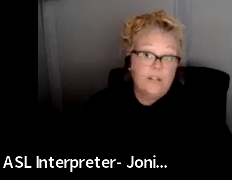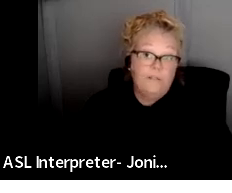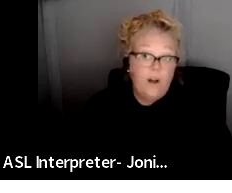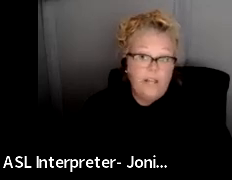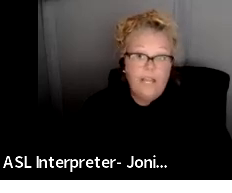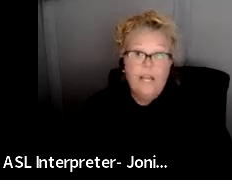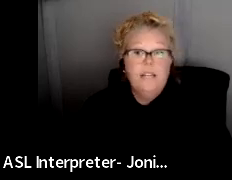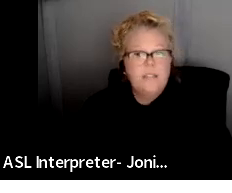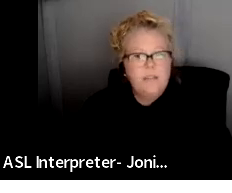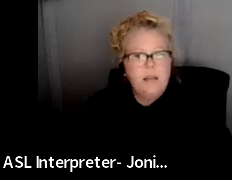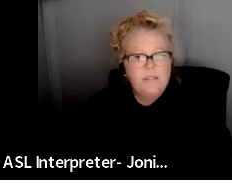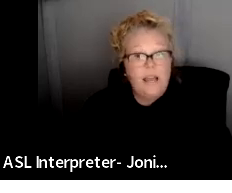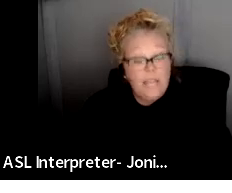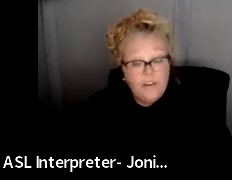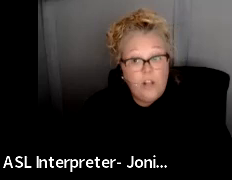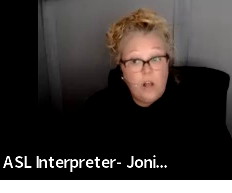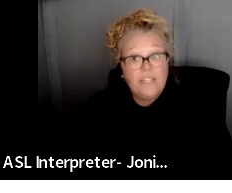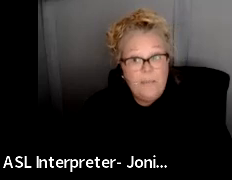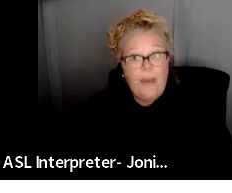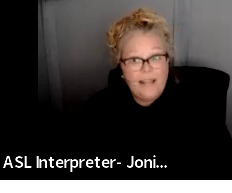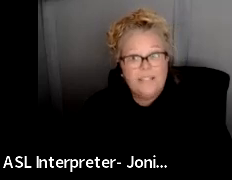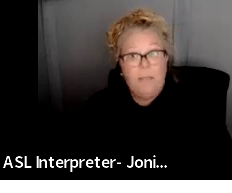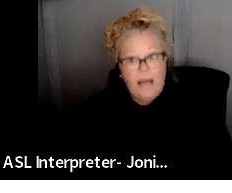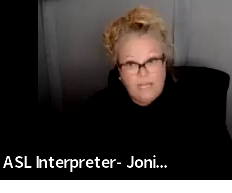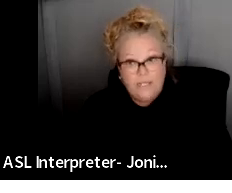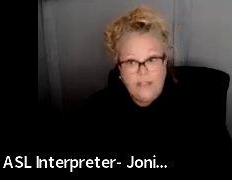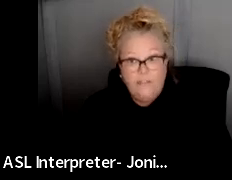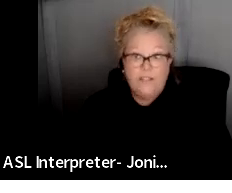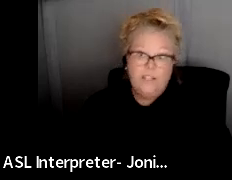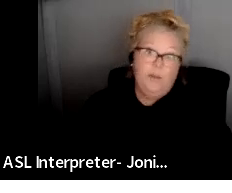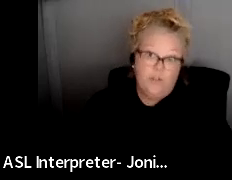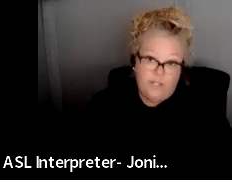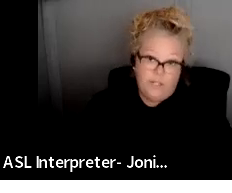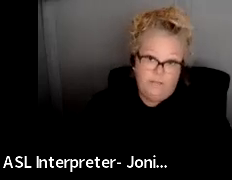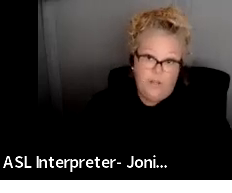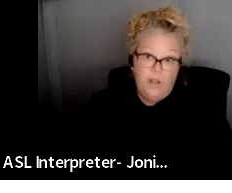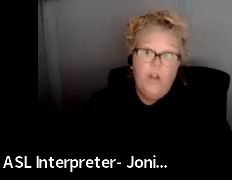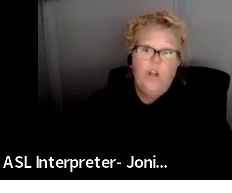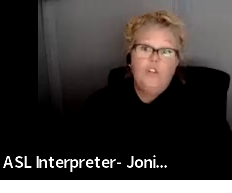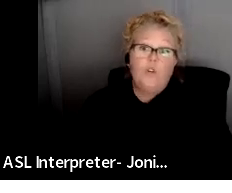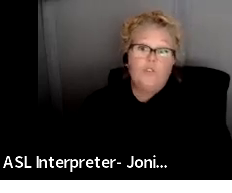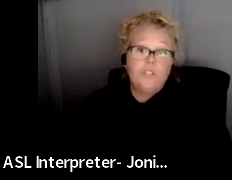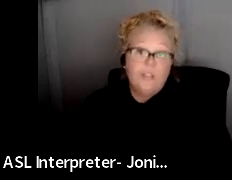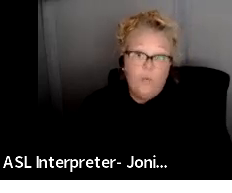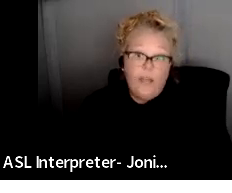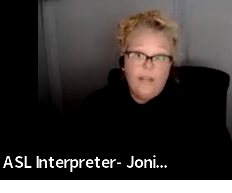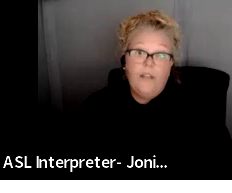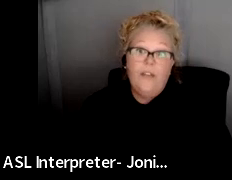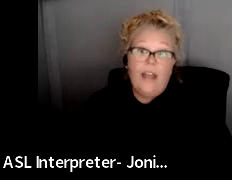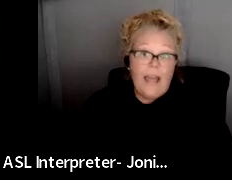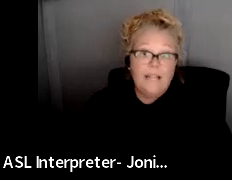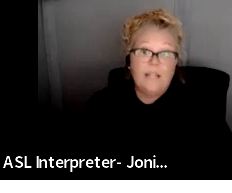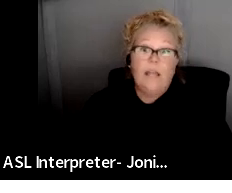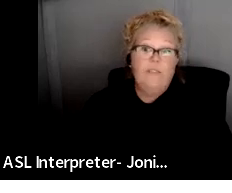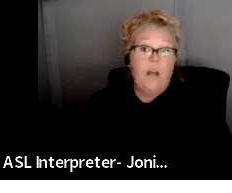at risk of falling, sometimes hearing loss impacts the balance and the vestibular system. So for someone